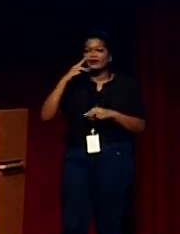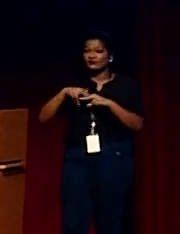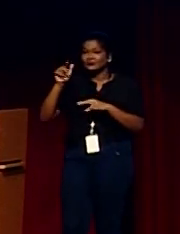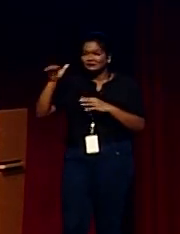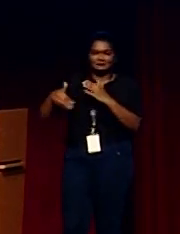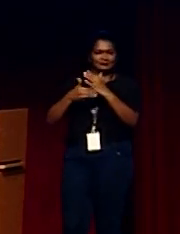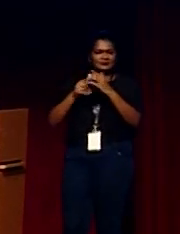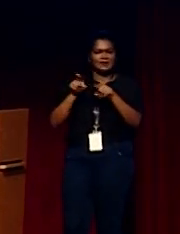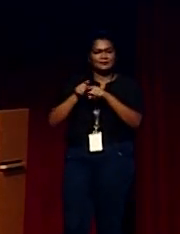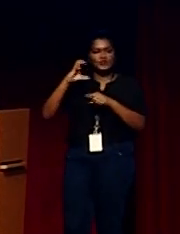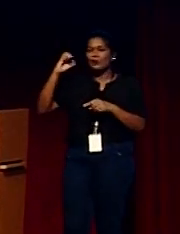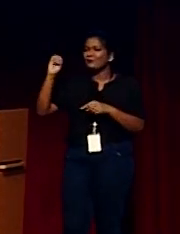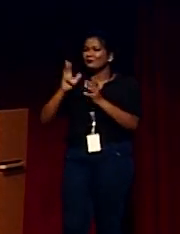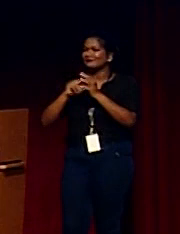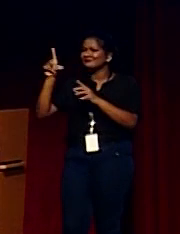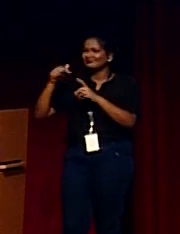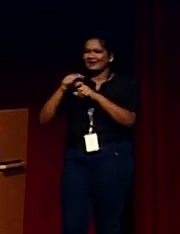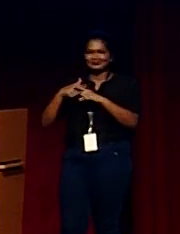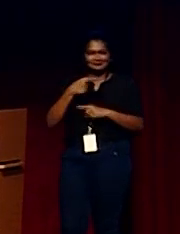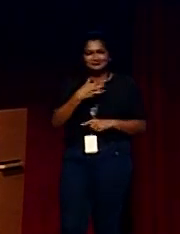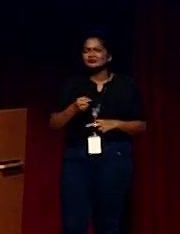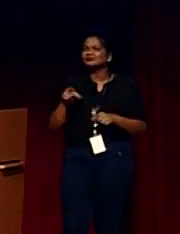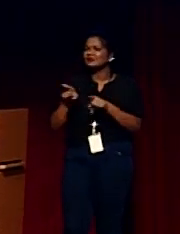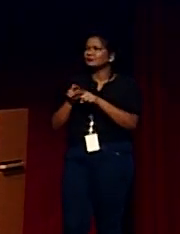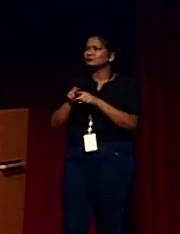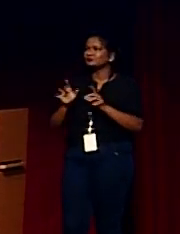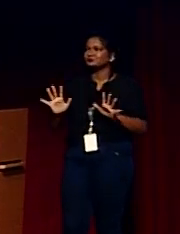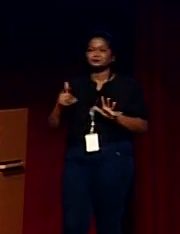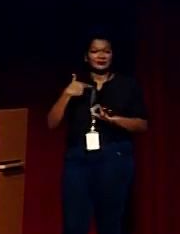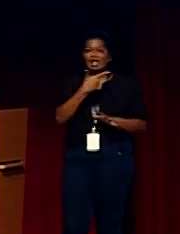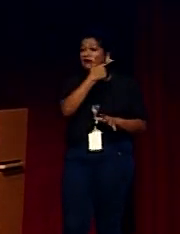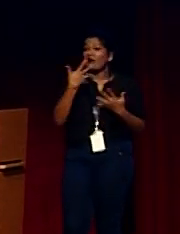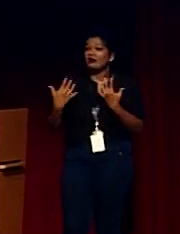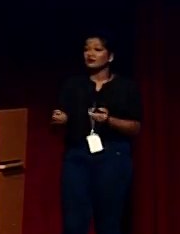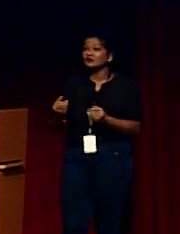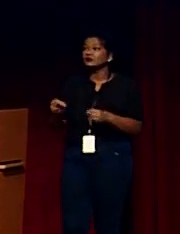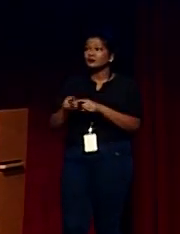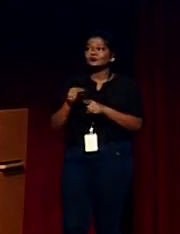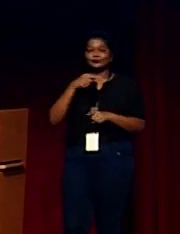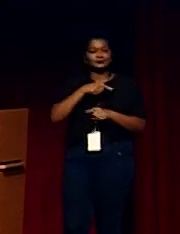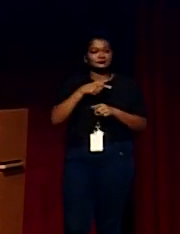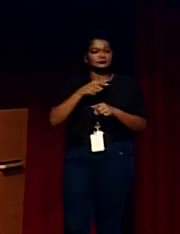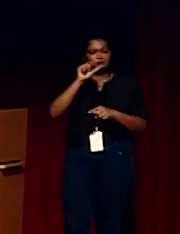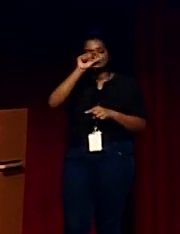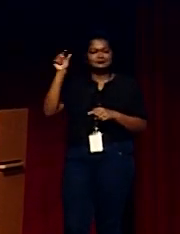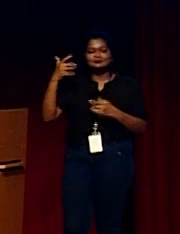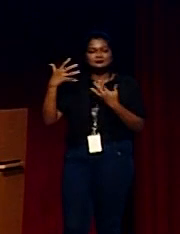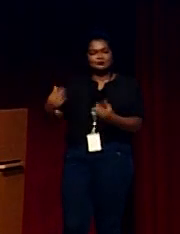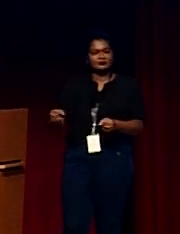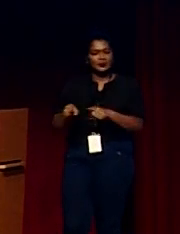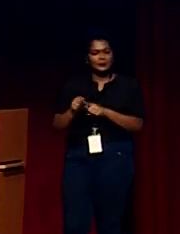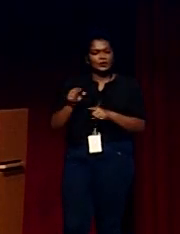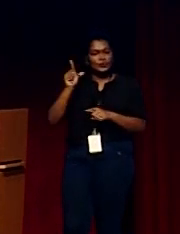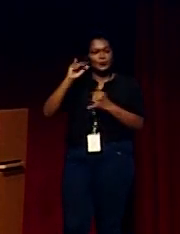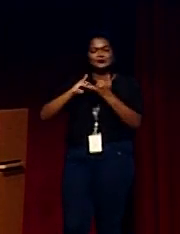understand slightly more complex elements. So for instance, here we have an element which comes out of a US